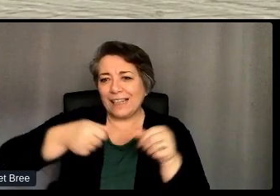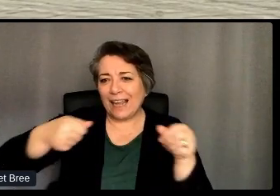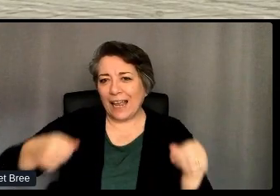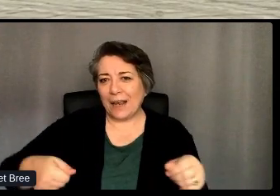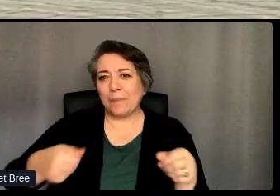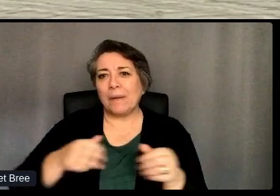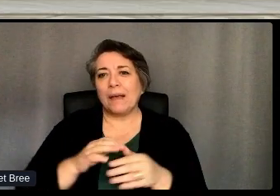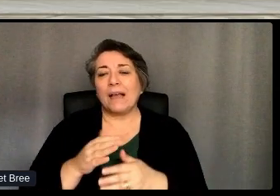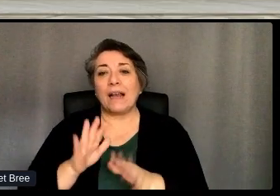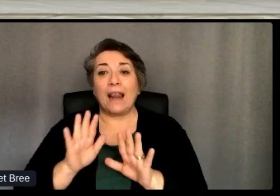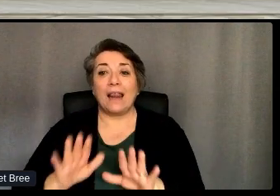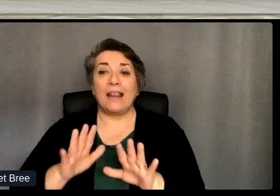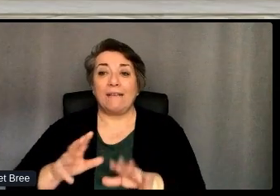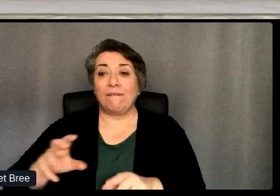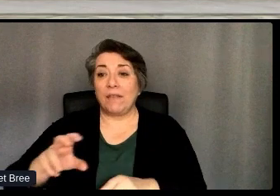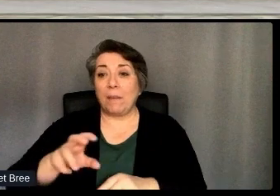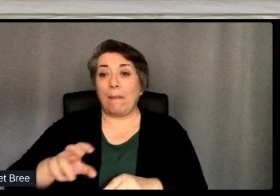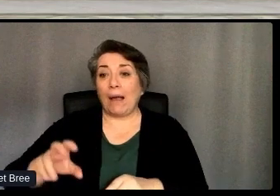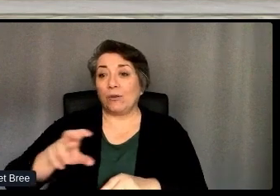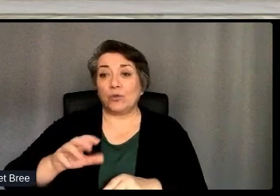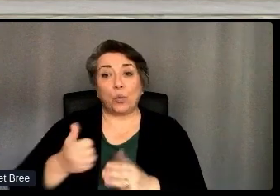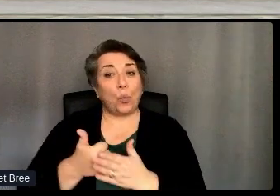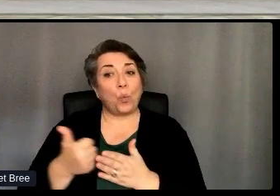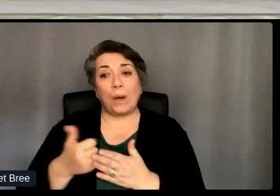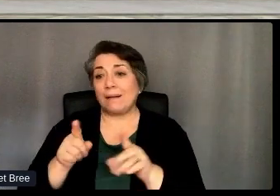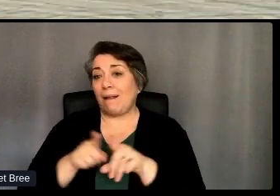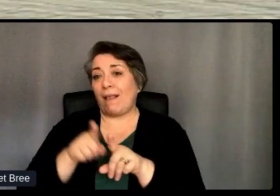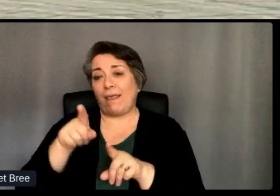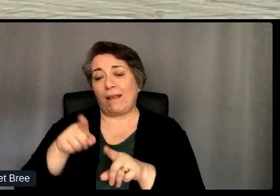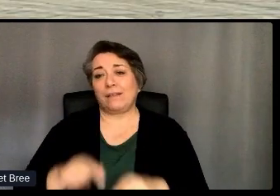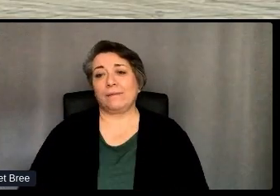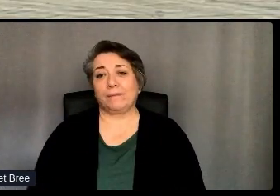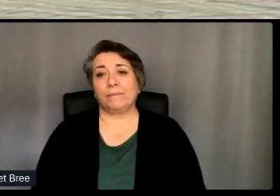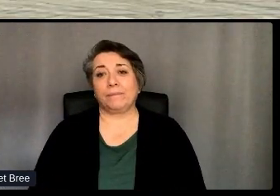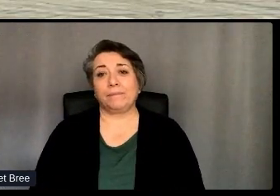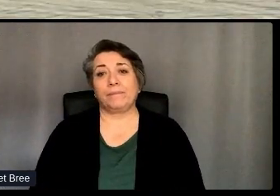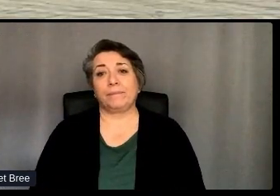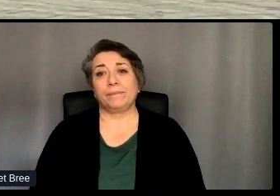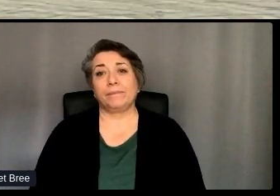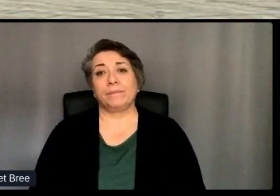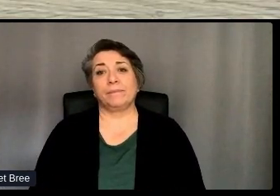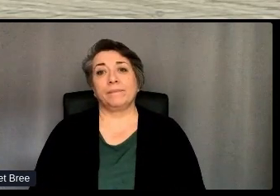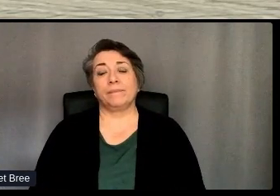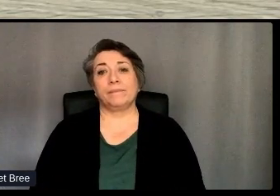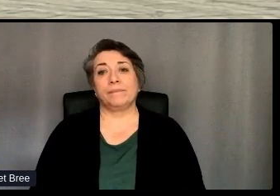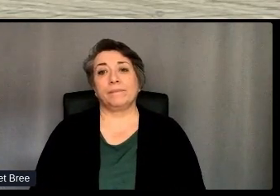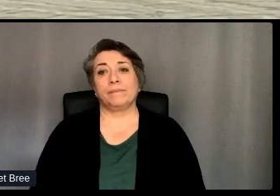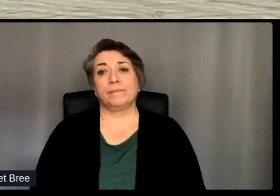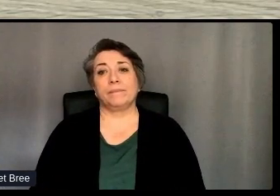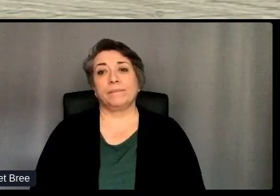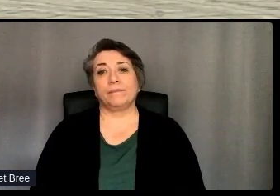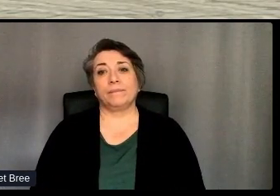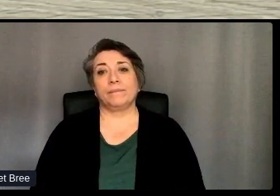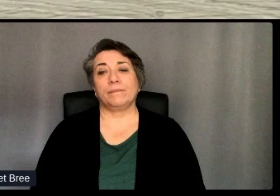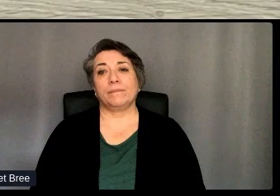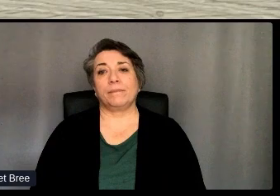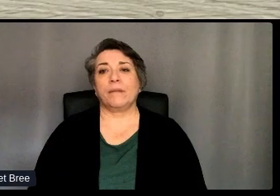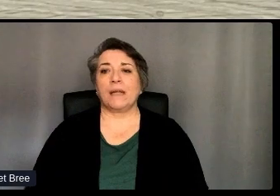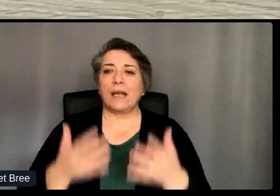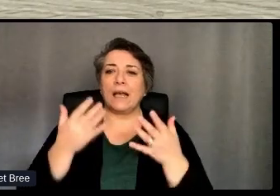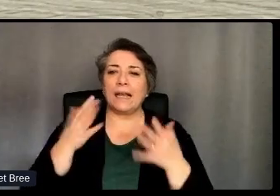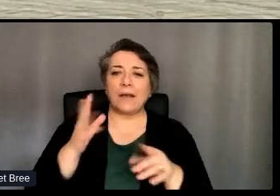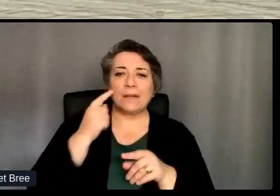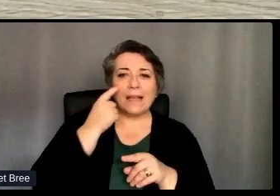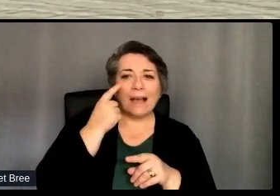as already inserted, basically. So let's now open the Microsoft Accessory Center and take a look at how